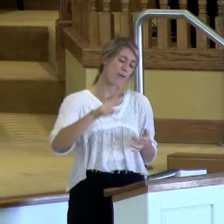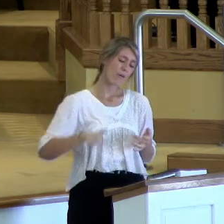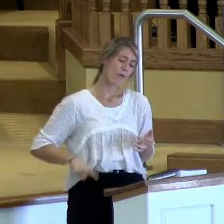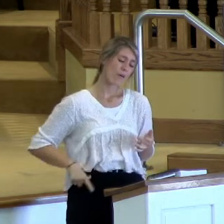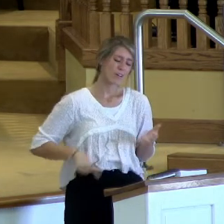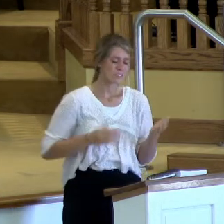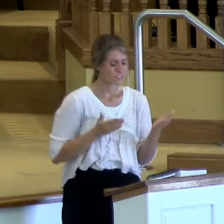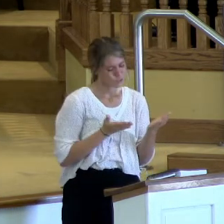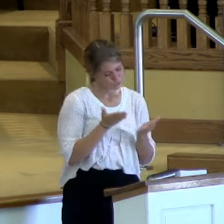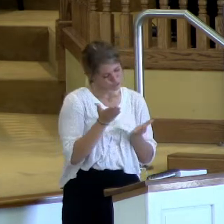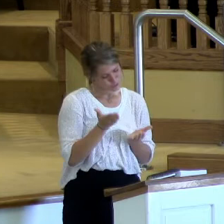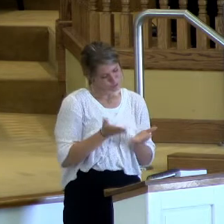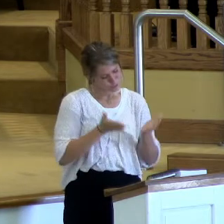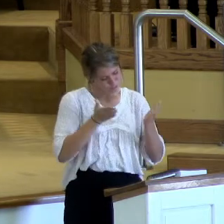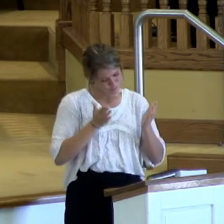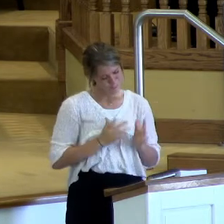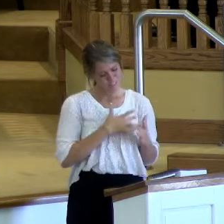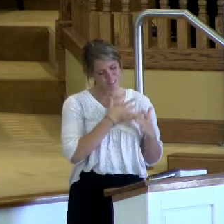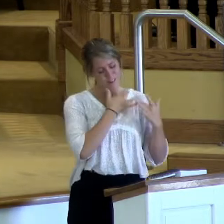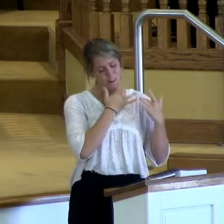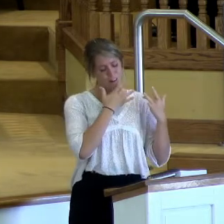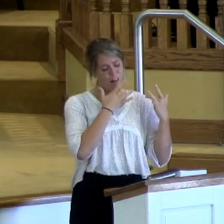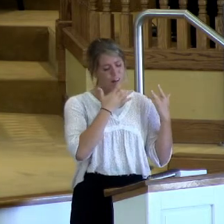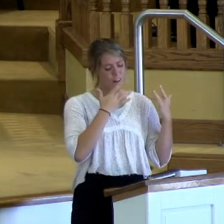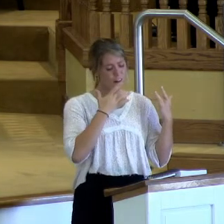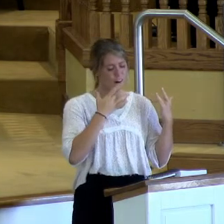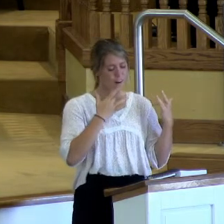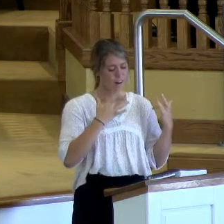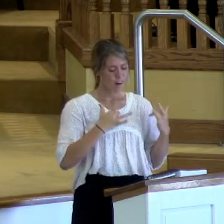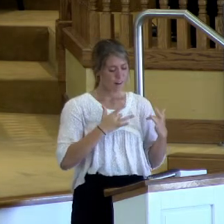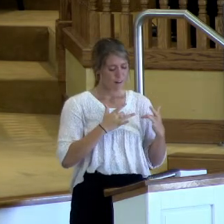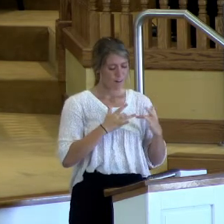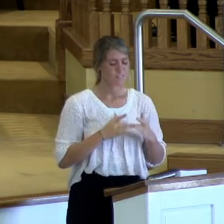me, Lord, a servant's